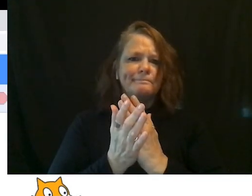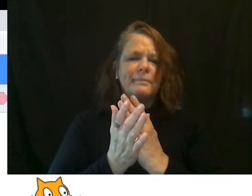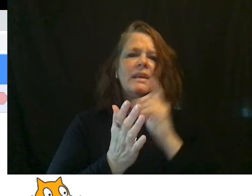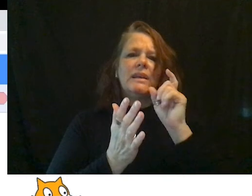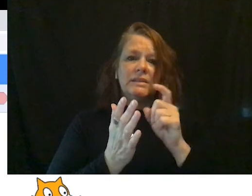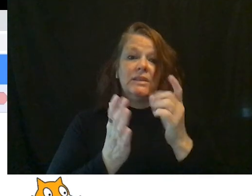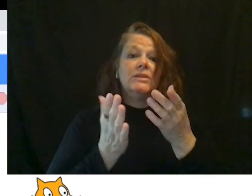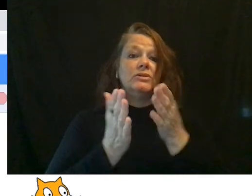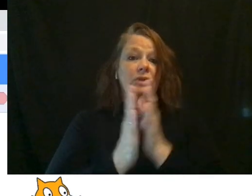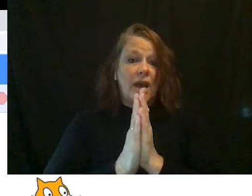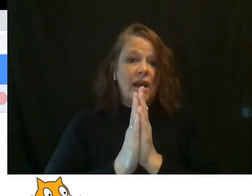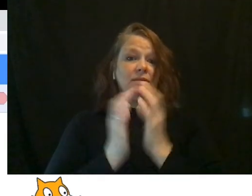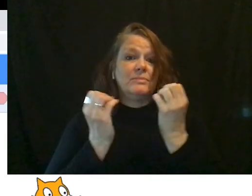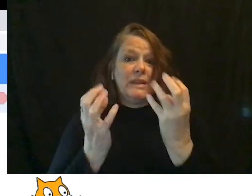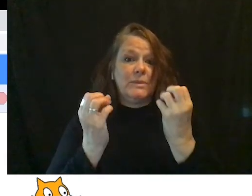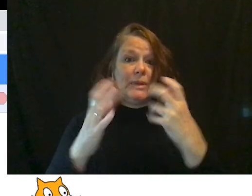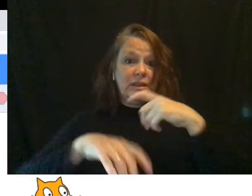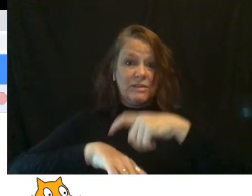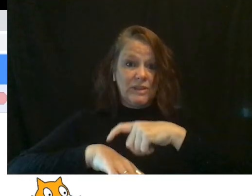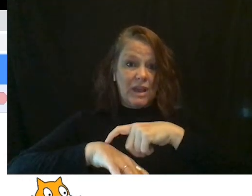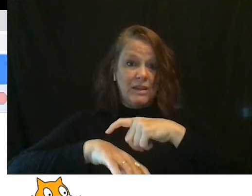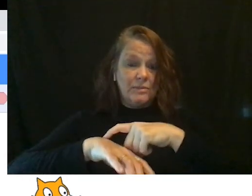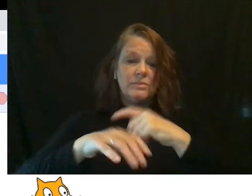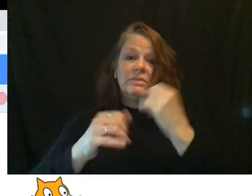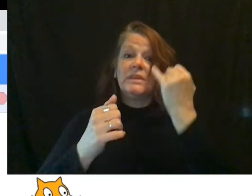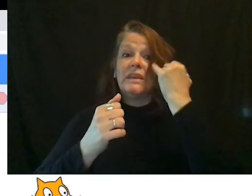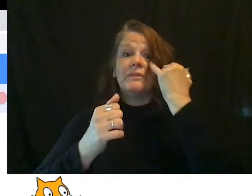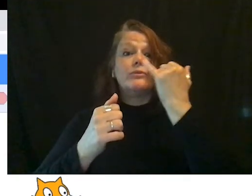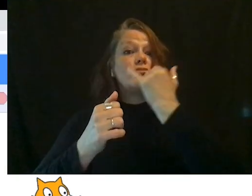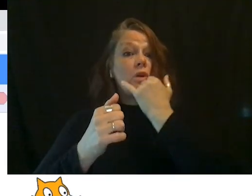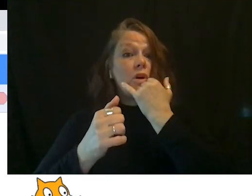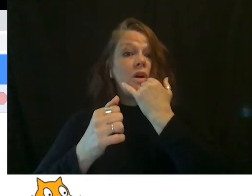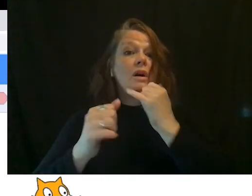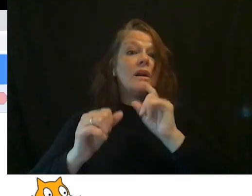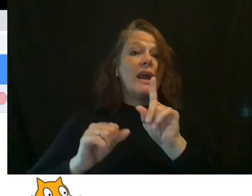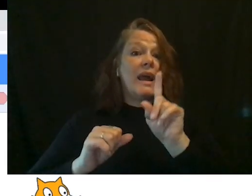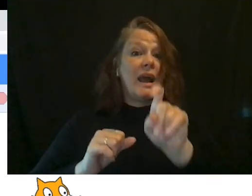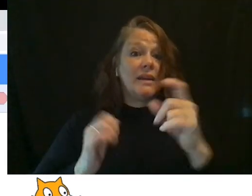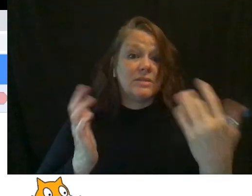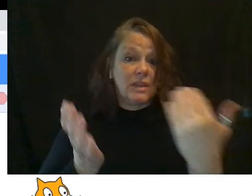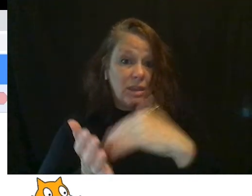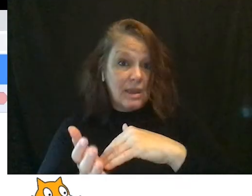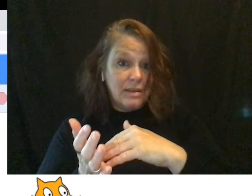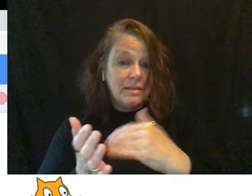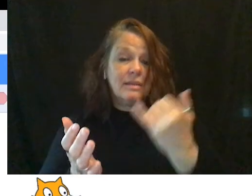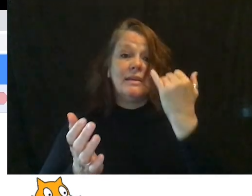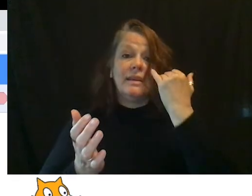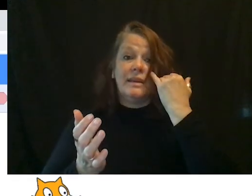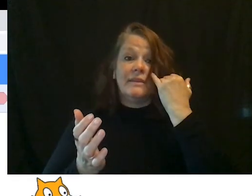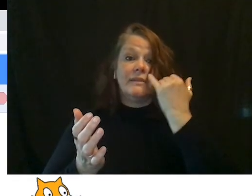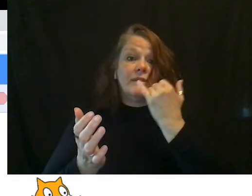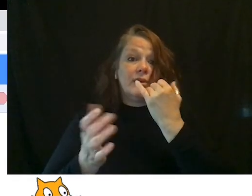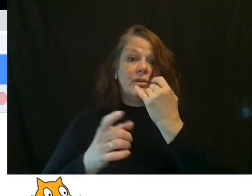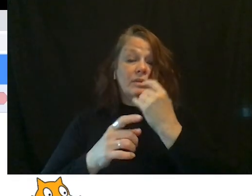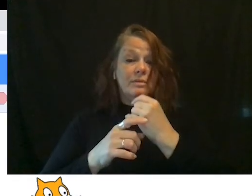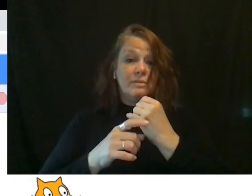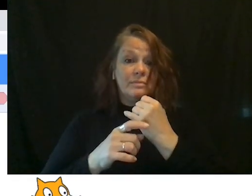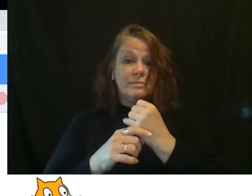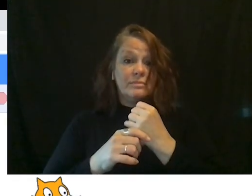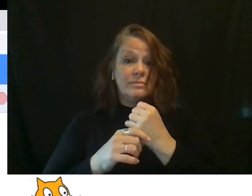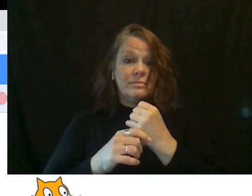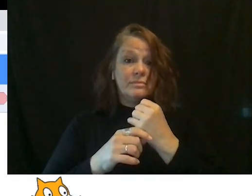have him ask multiple times if we aren't getting it right, to keep doing it until we do. So what's a way that we could do that